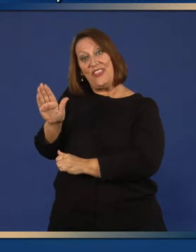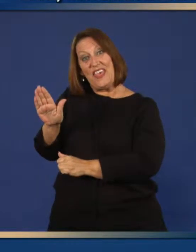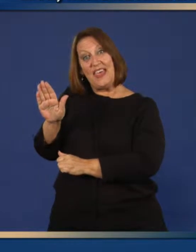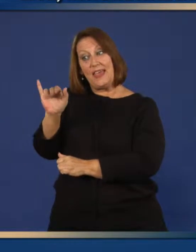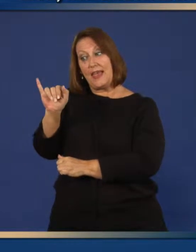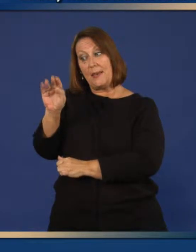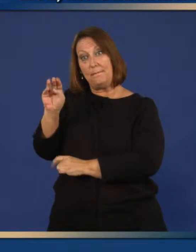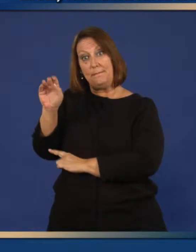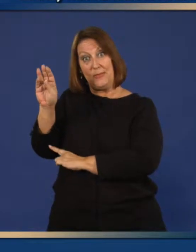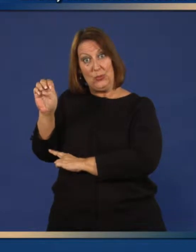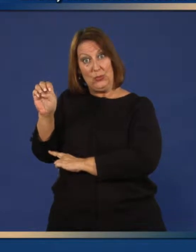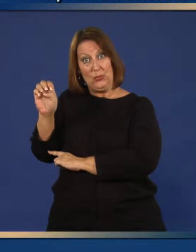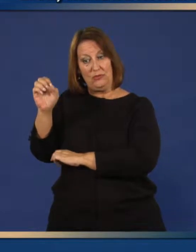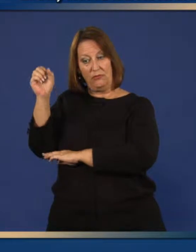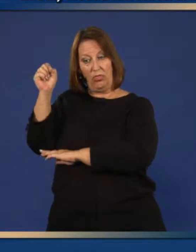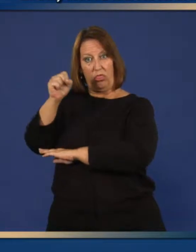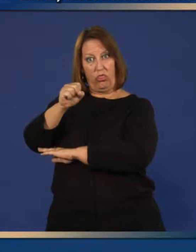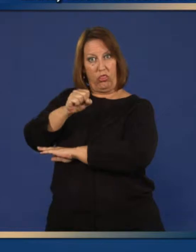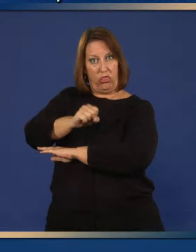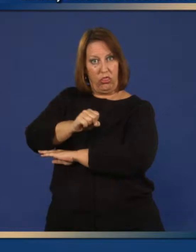receive LAIV.